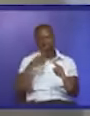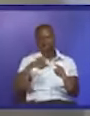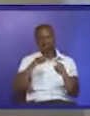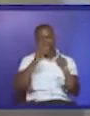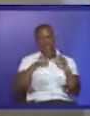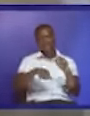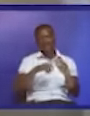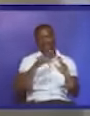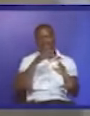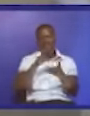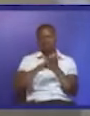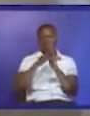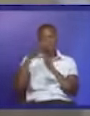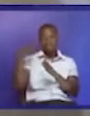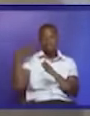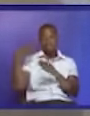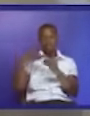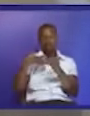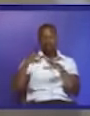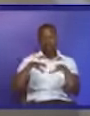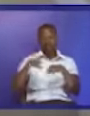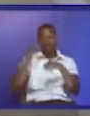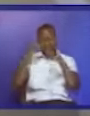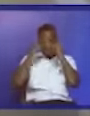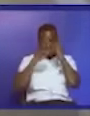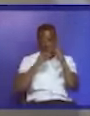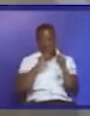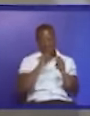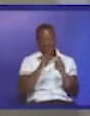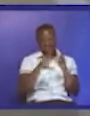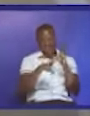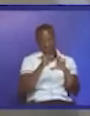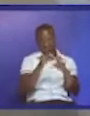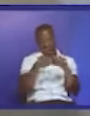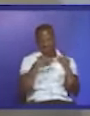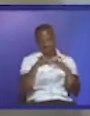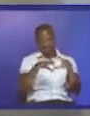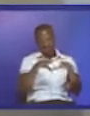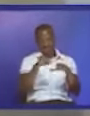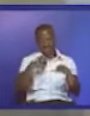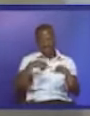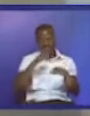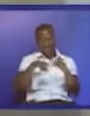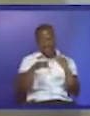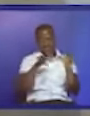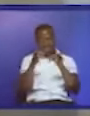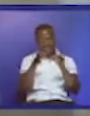mastery because we cannot even define spiritually what we really did.